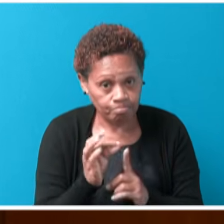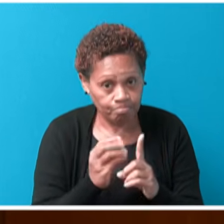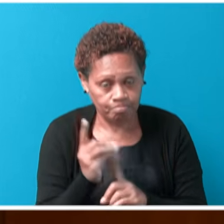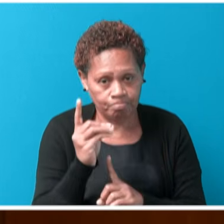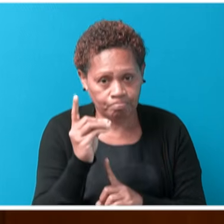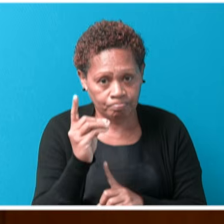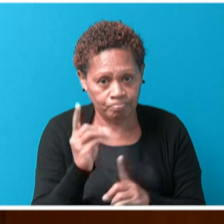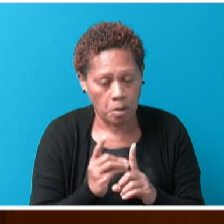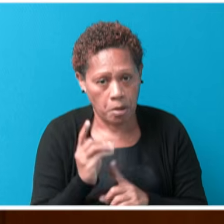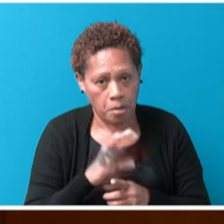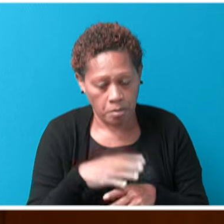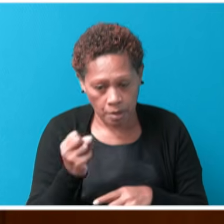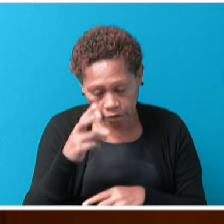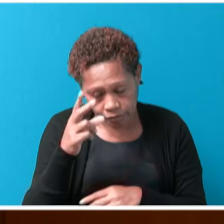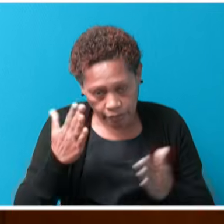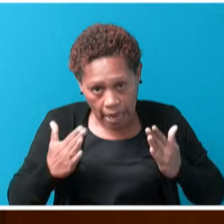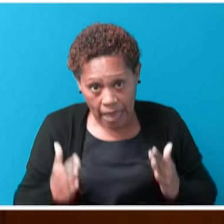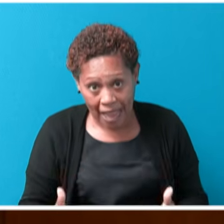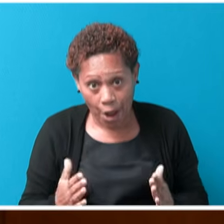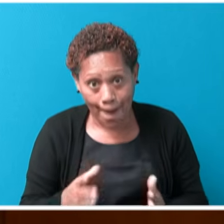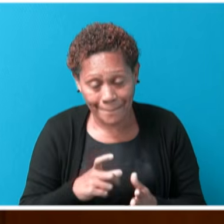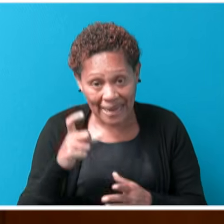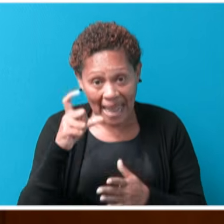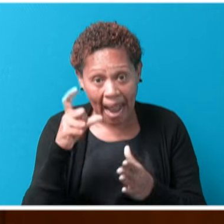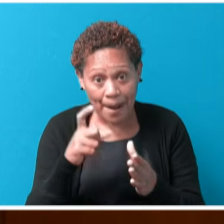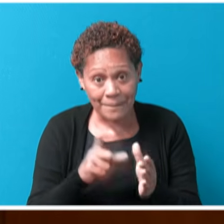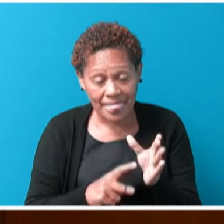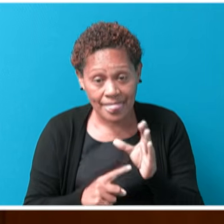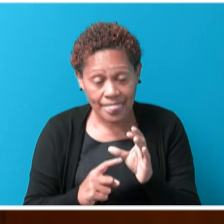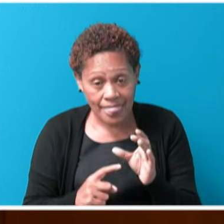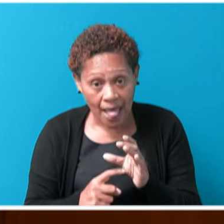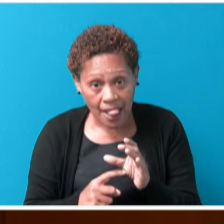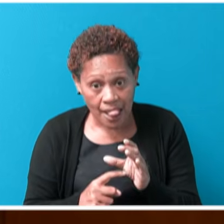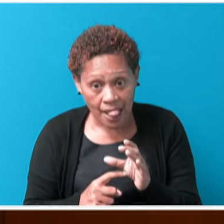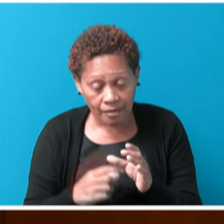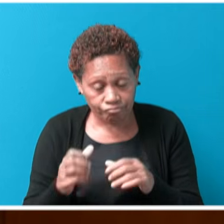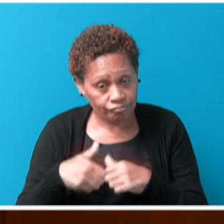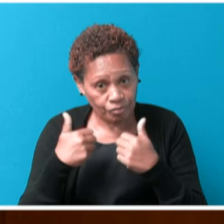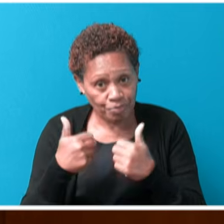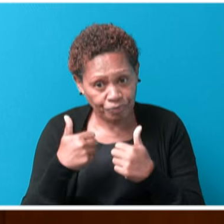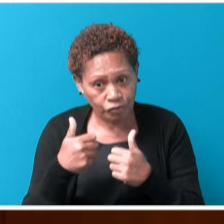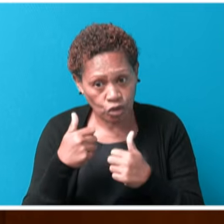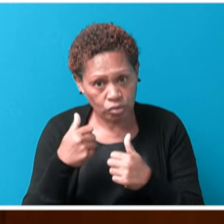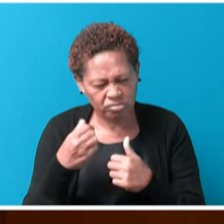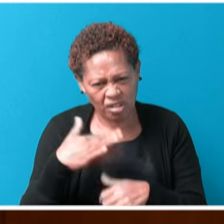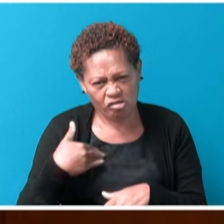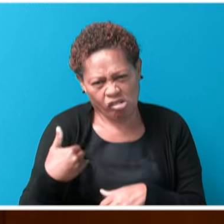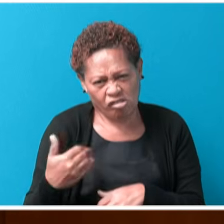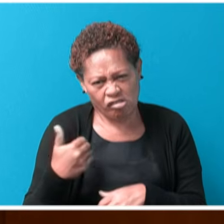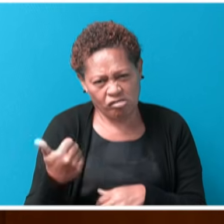capital, safer communities and expanded opportunity, and good governance to uphold